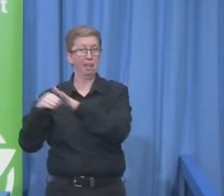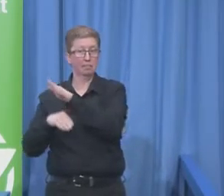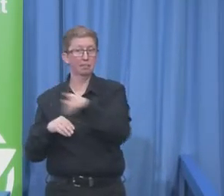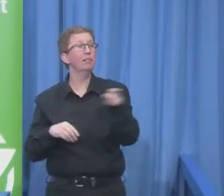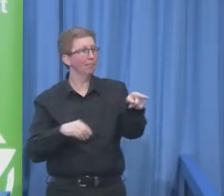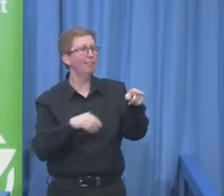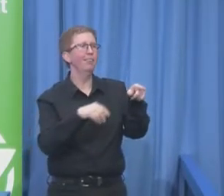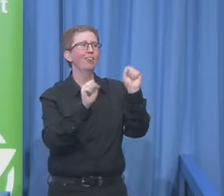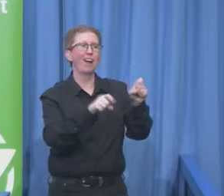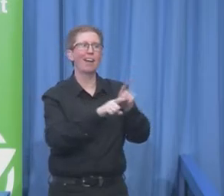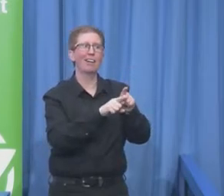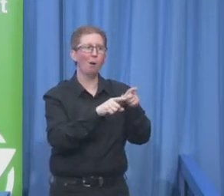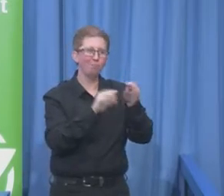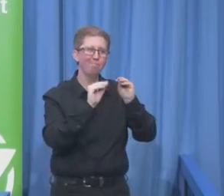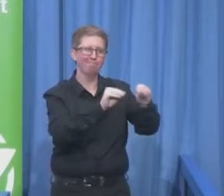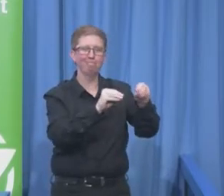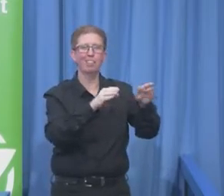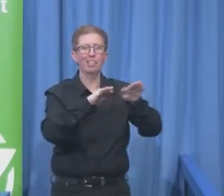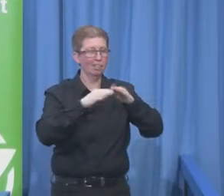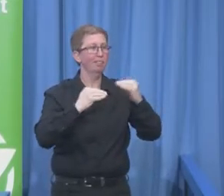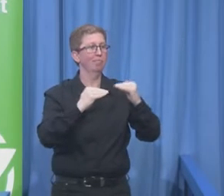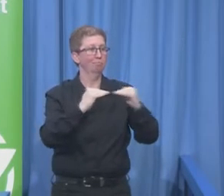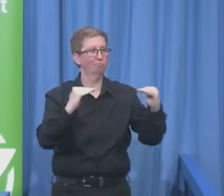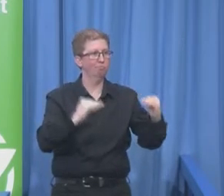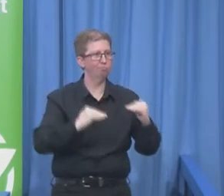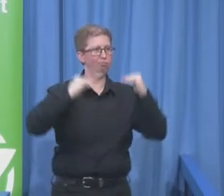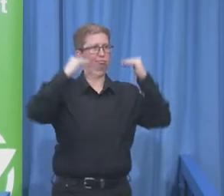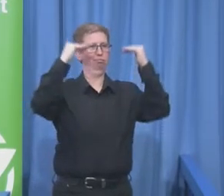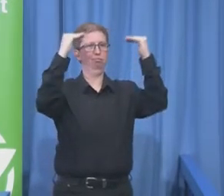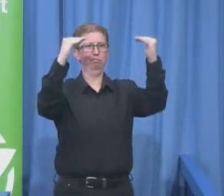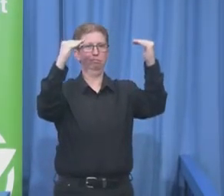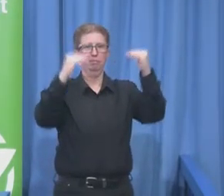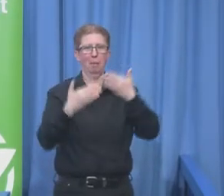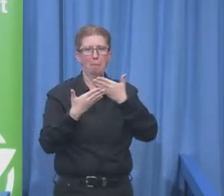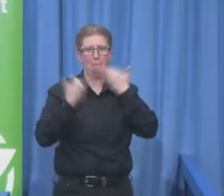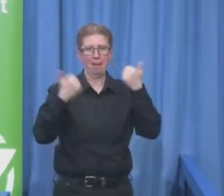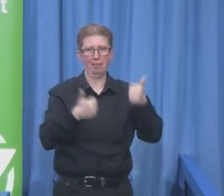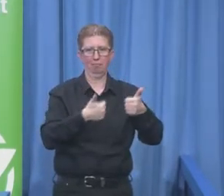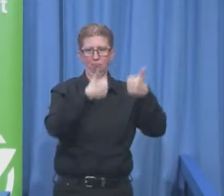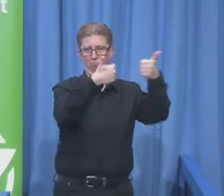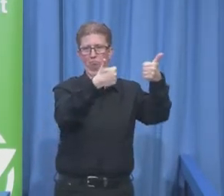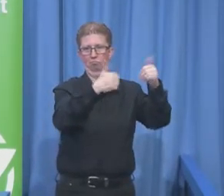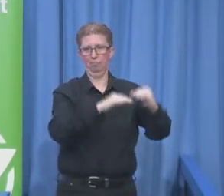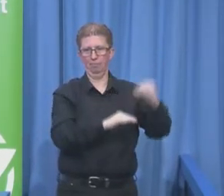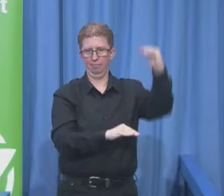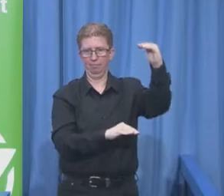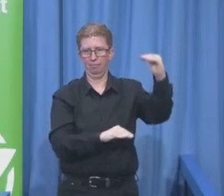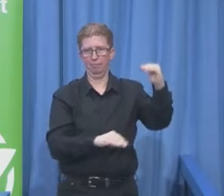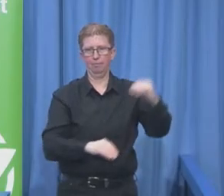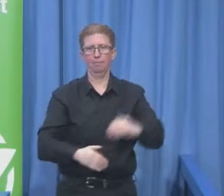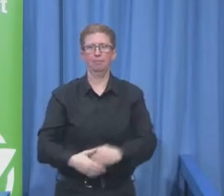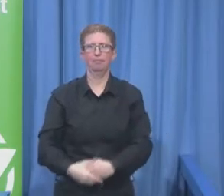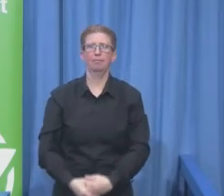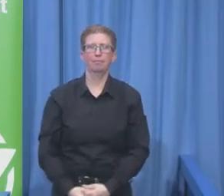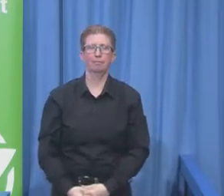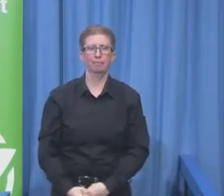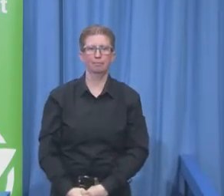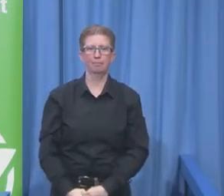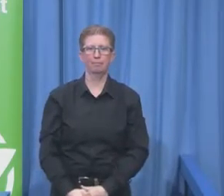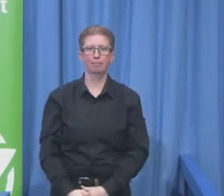So we found this to work very well because it has a lot of ownership from organizations. We've done about 7 to 8 cohorts